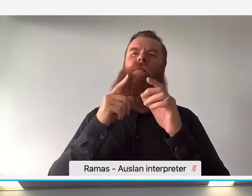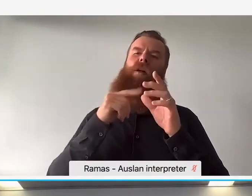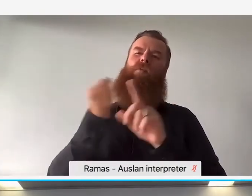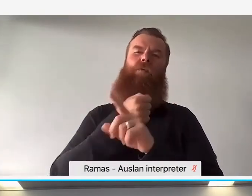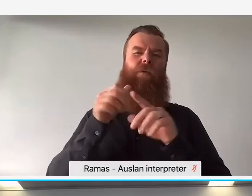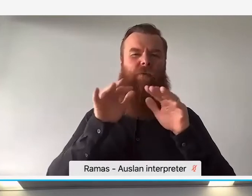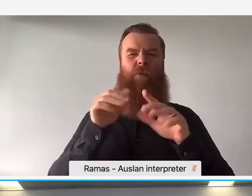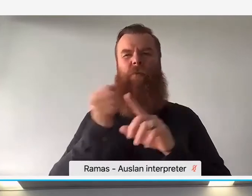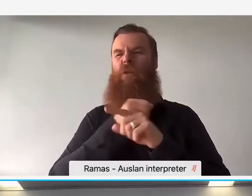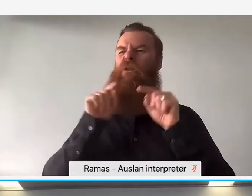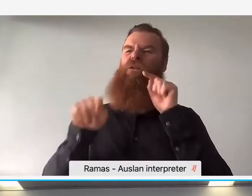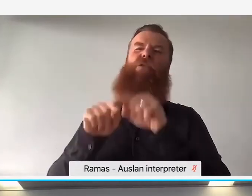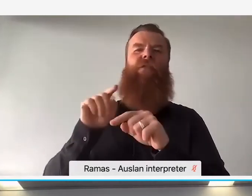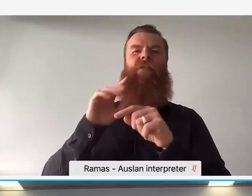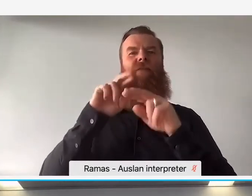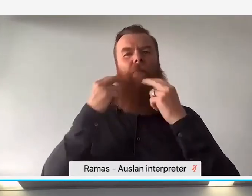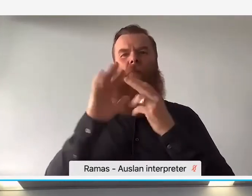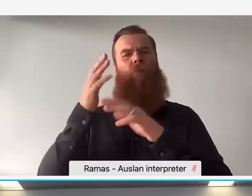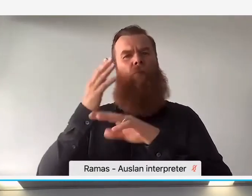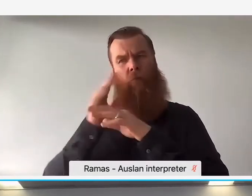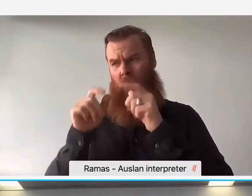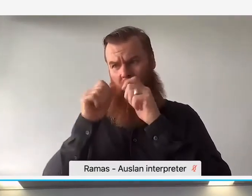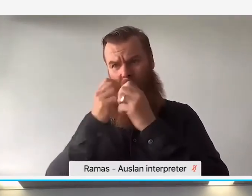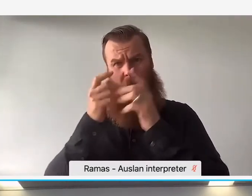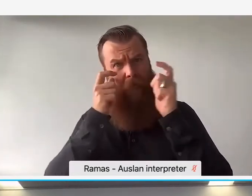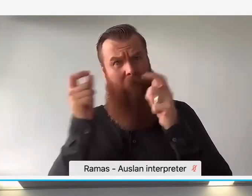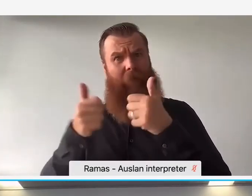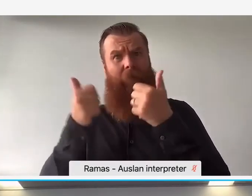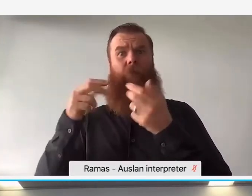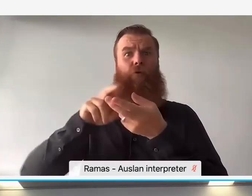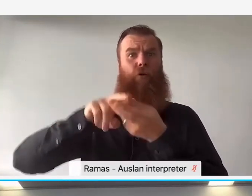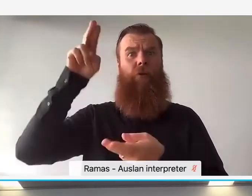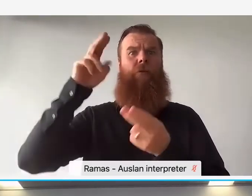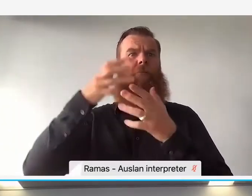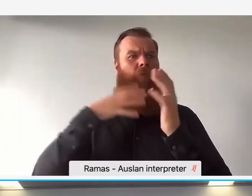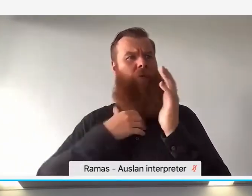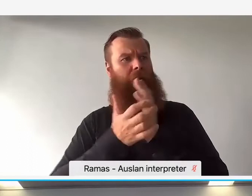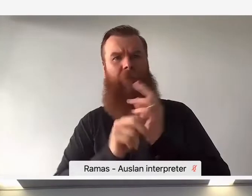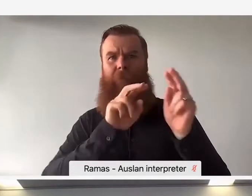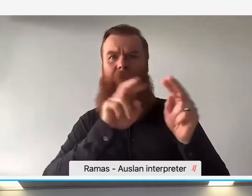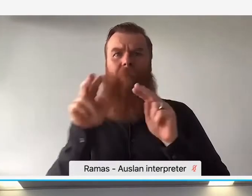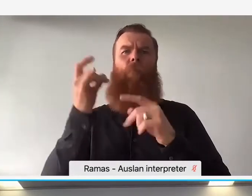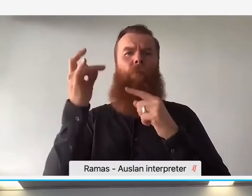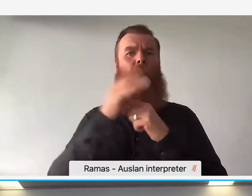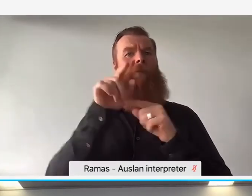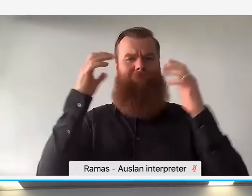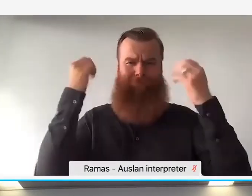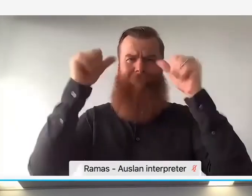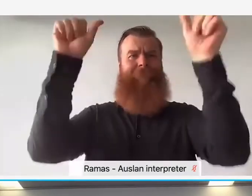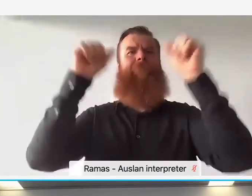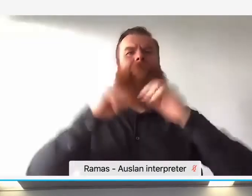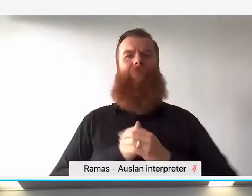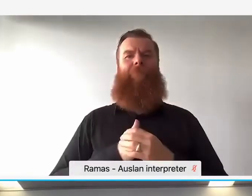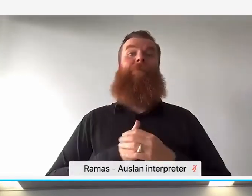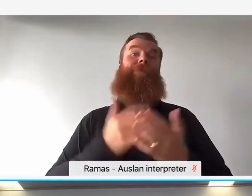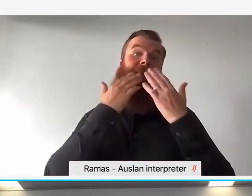highly developed observation skills are key outcomes for this scheme. Thank you for listening,